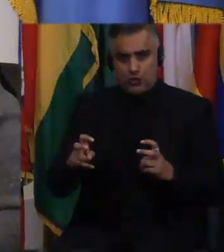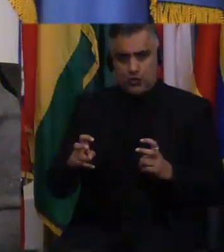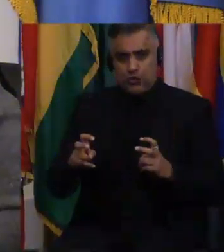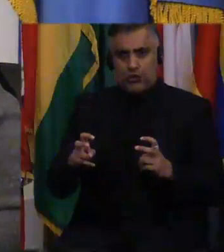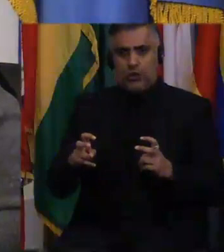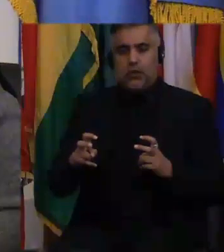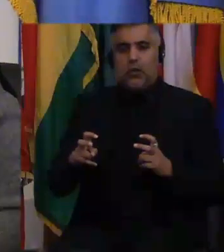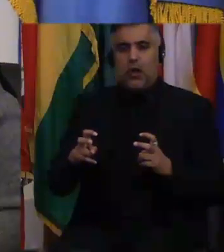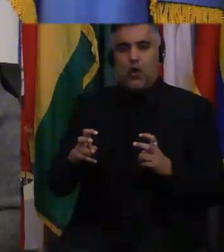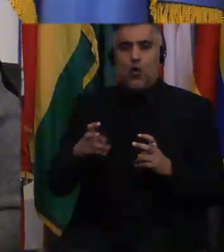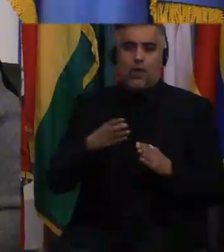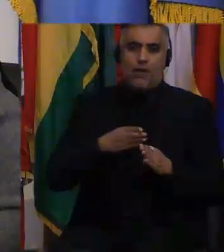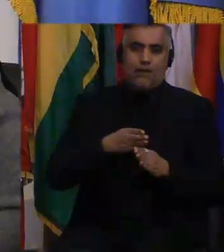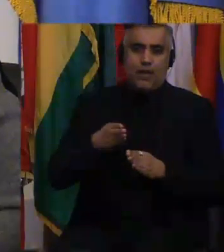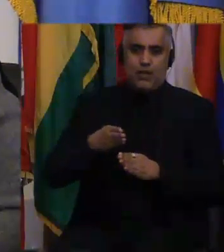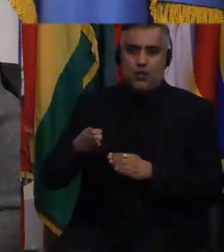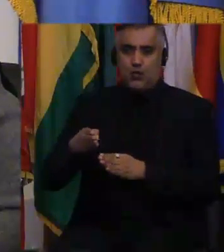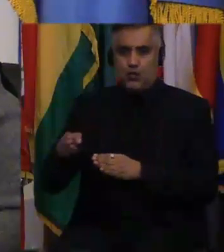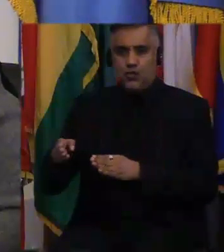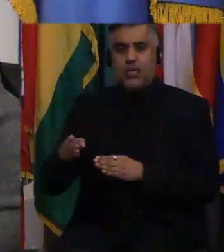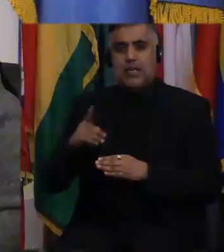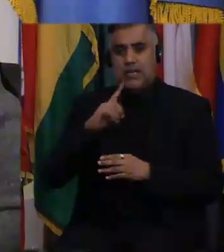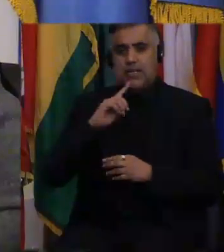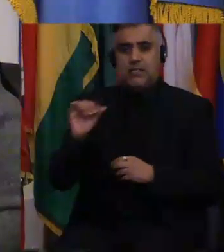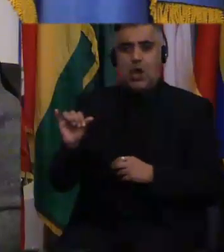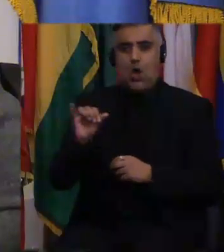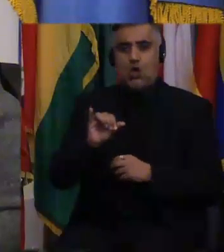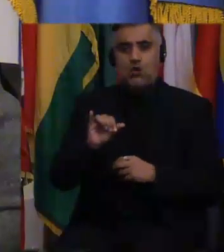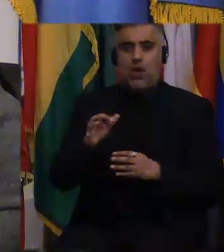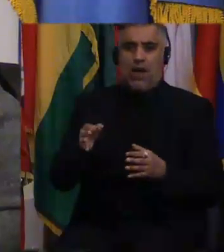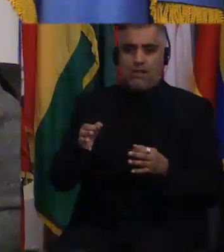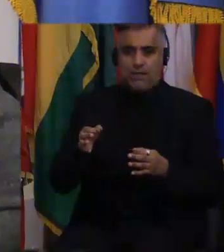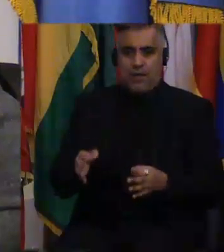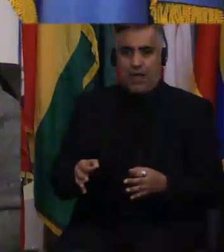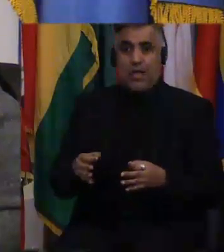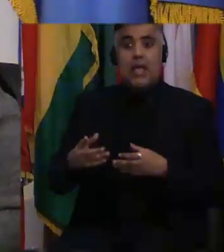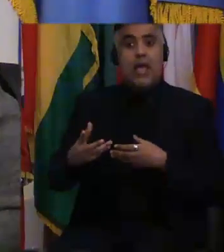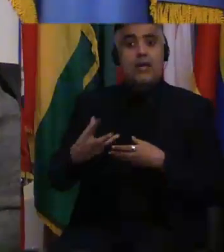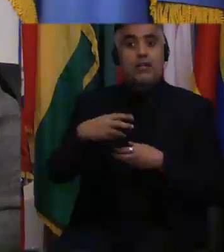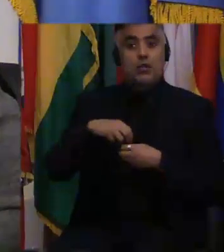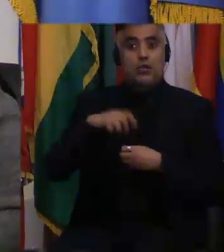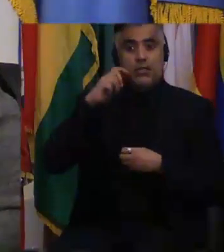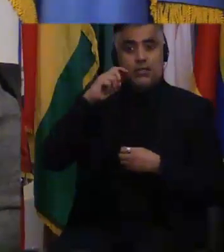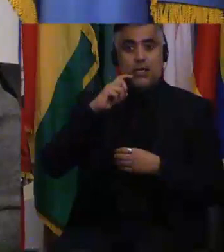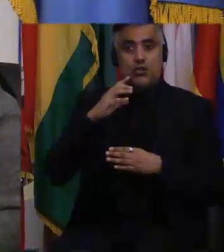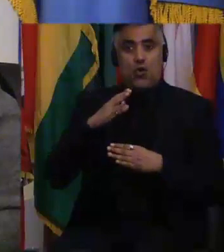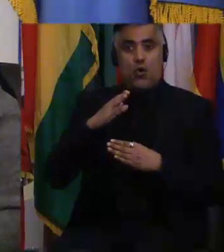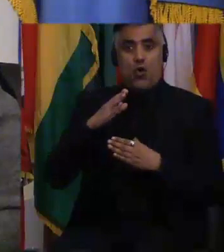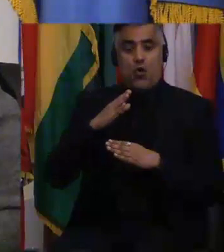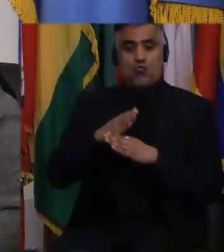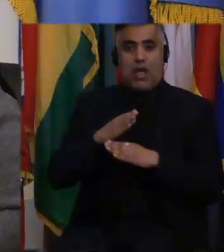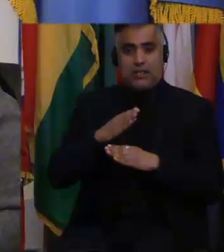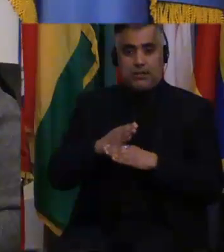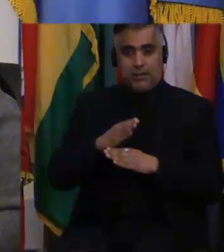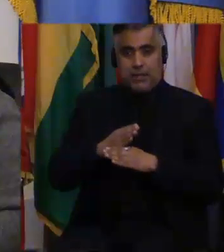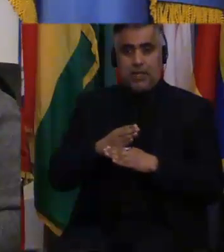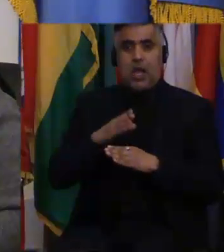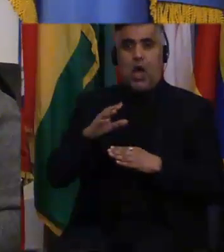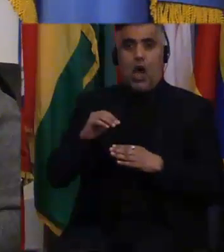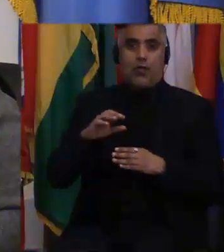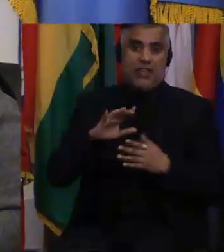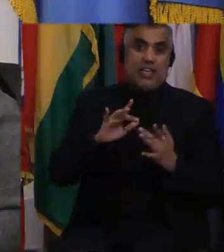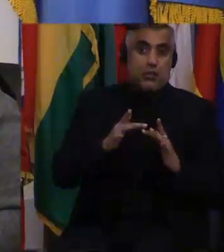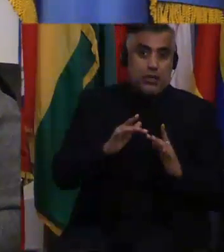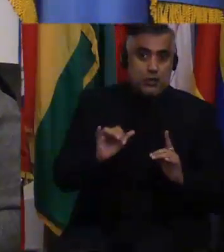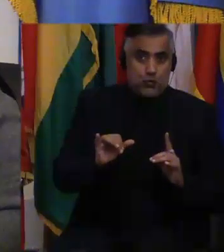other venues, is also a fact, and including sexual harassment in the on the